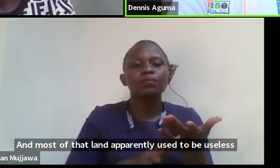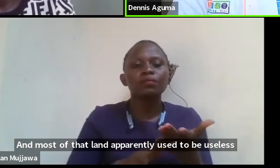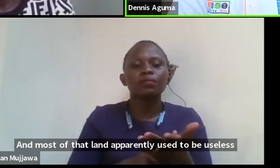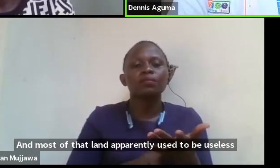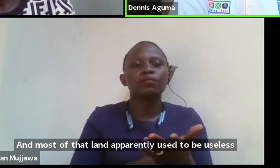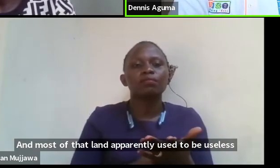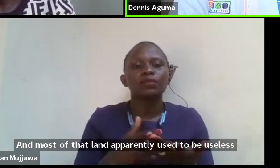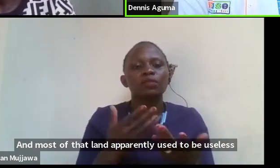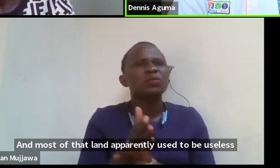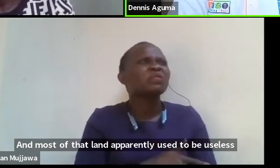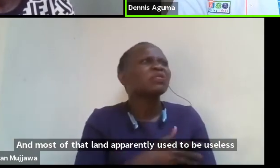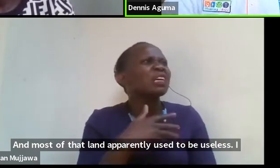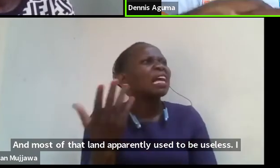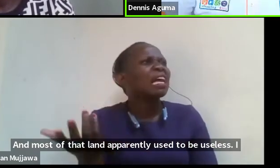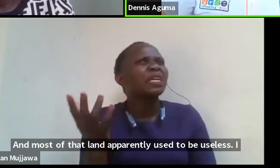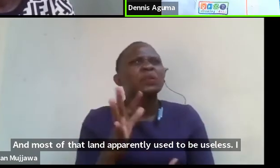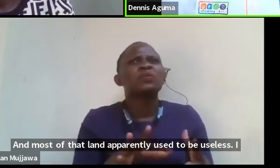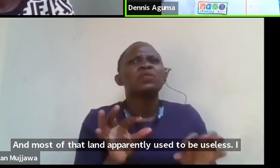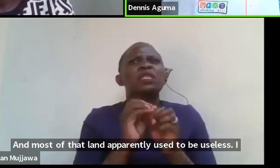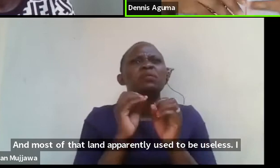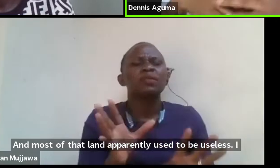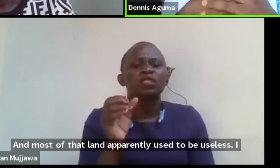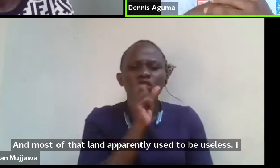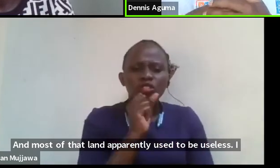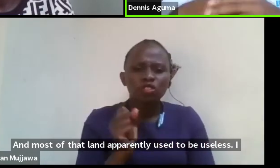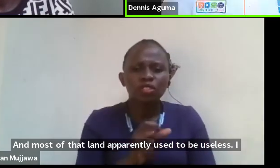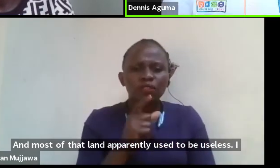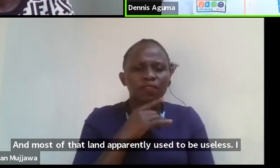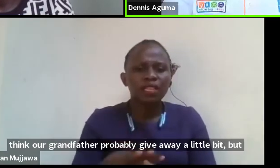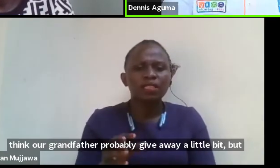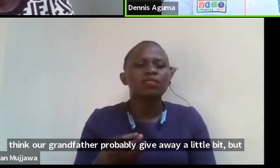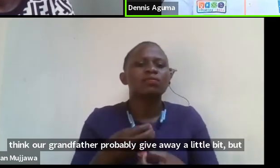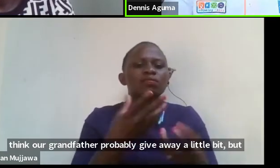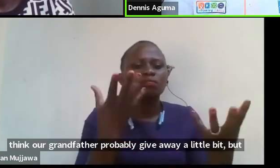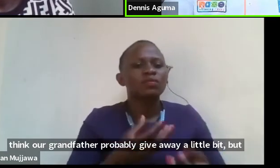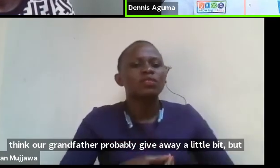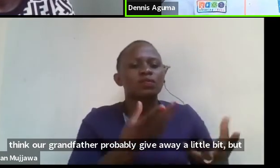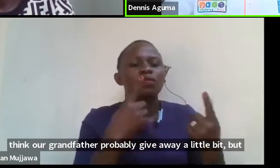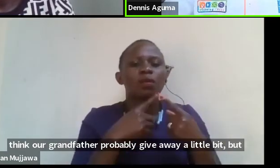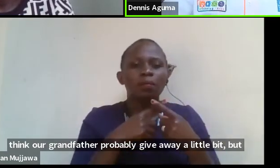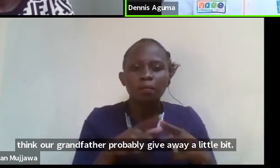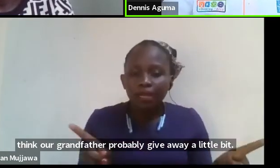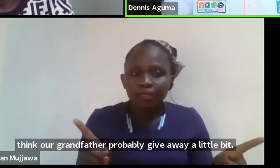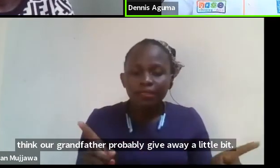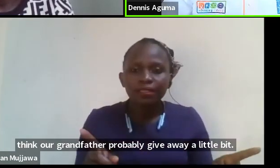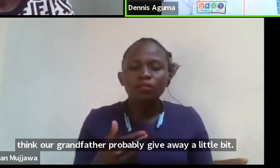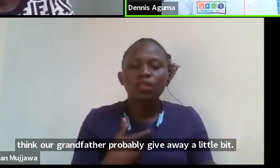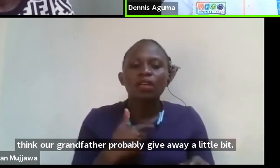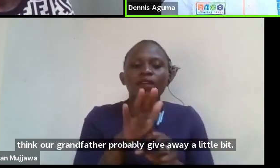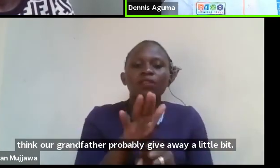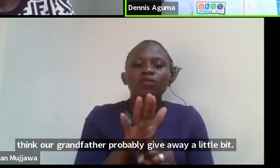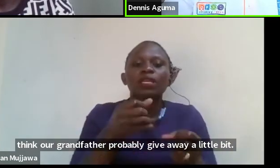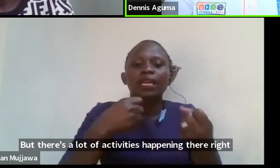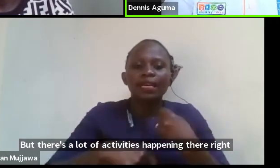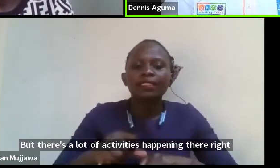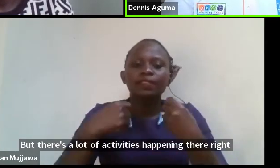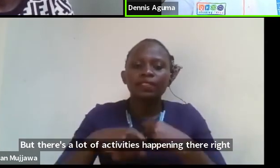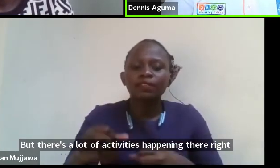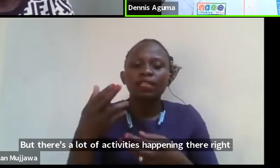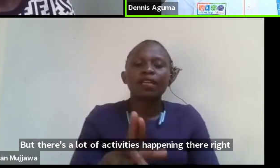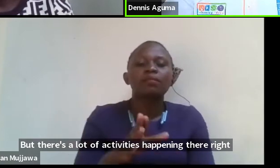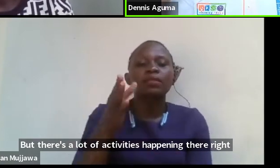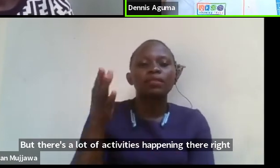our grandfather probably gave away a lot of it. But there's a lot of activity that's happening there right now with women,